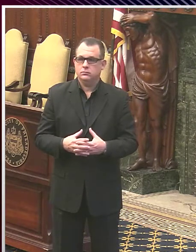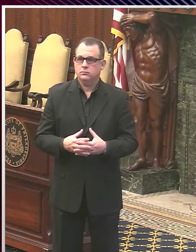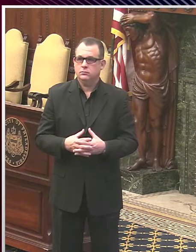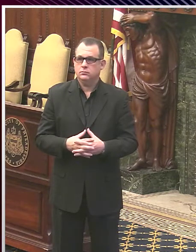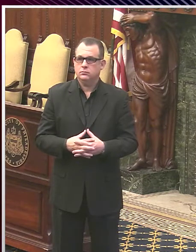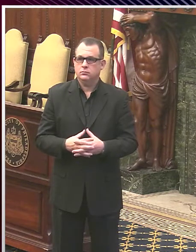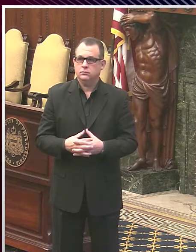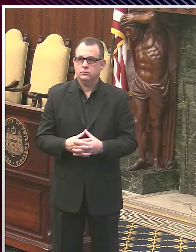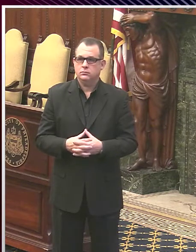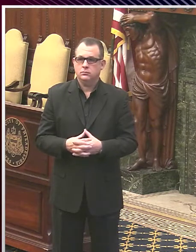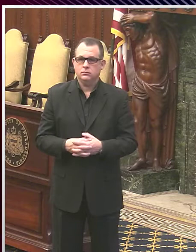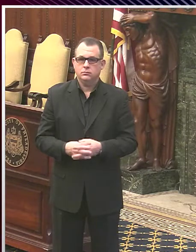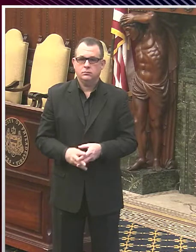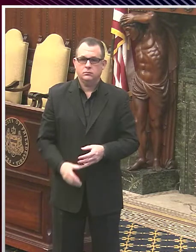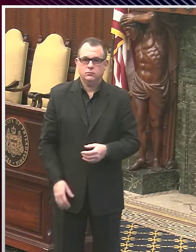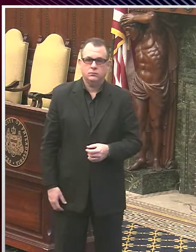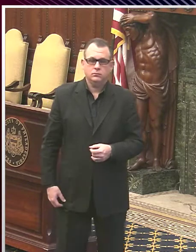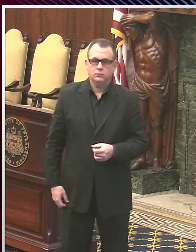Gracias.